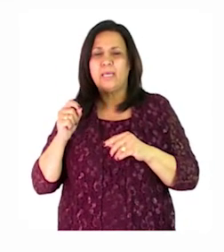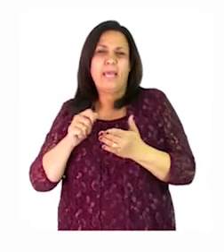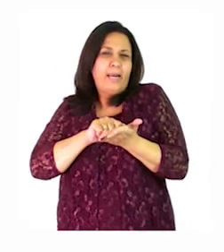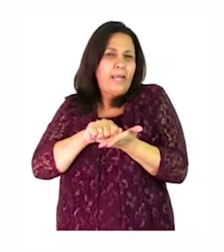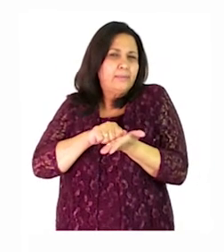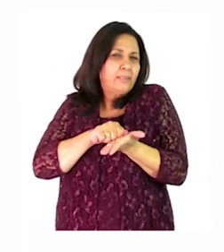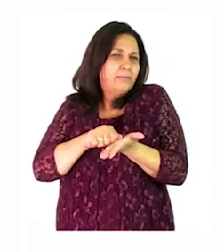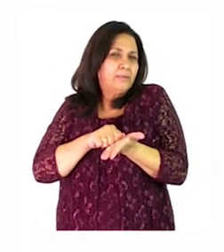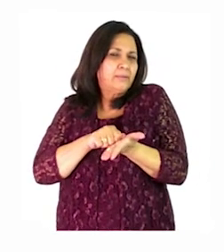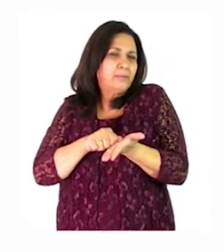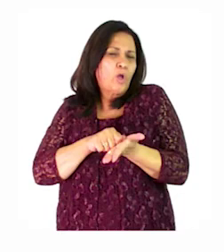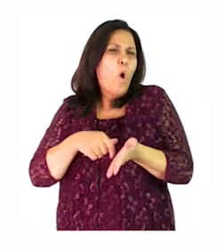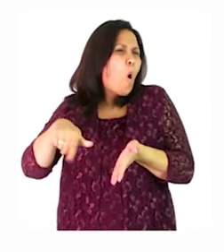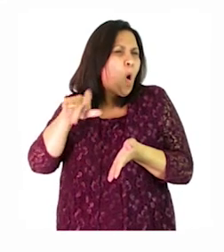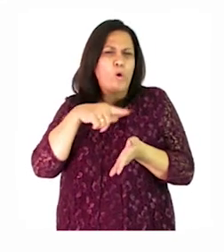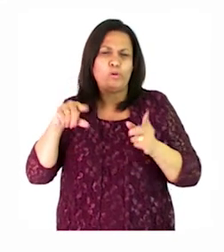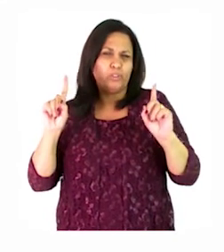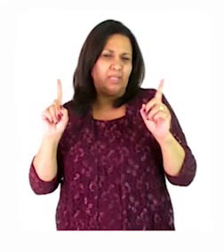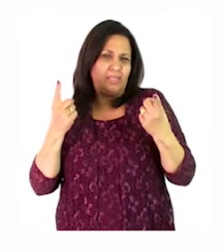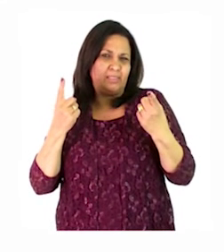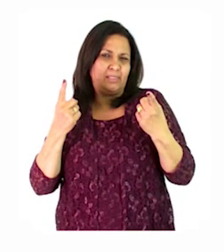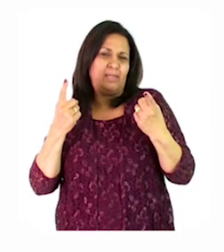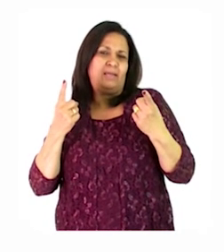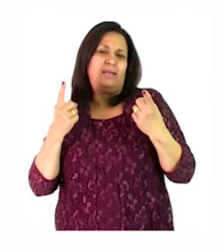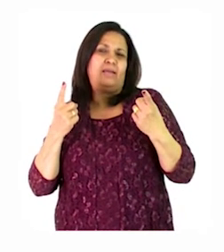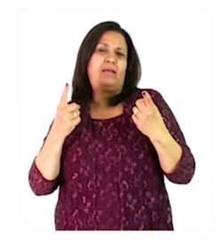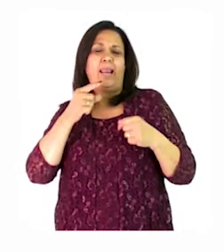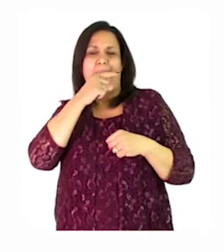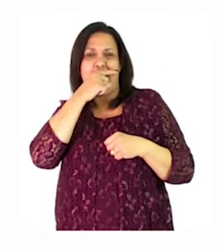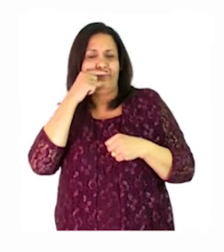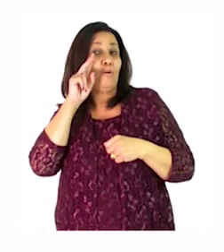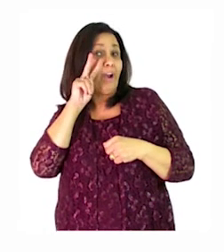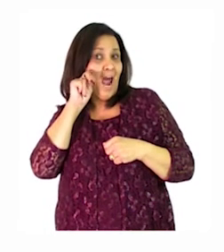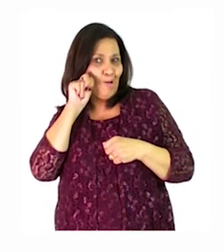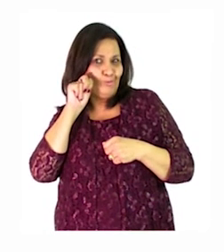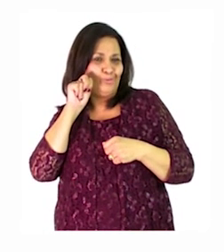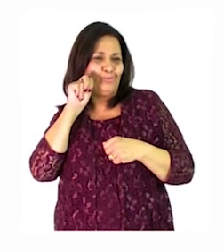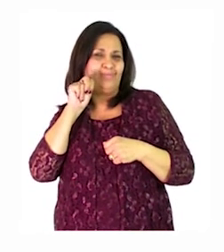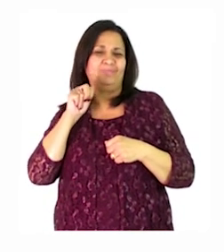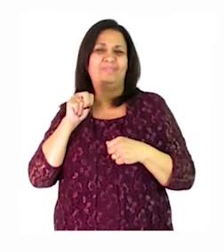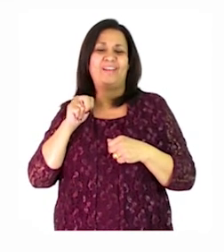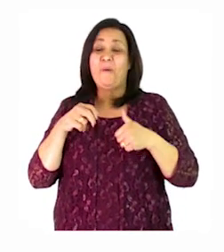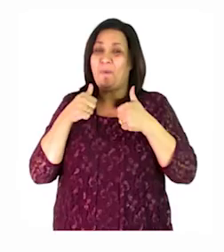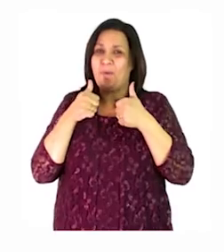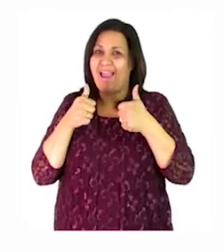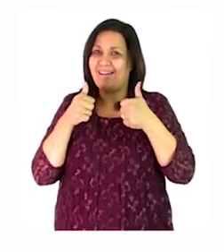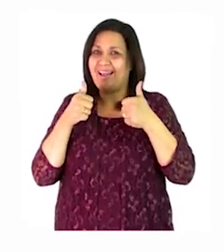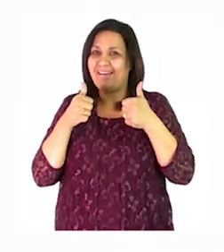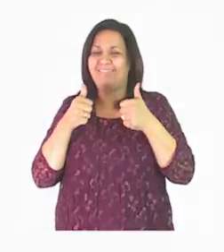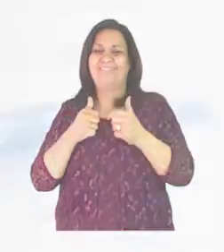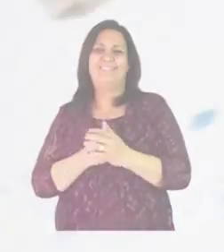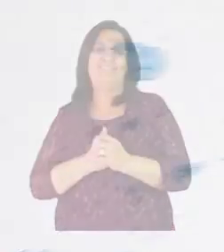erasers. All those things are names of nouns. Well done, boys and